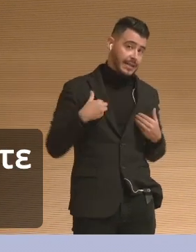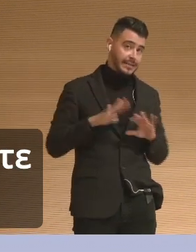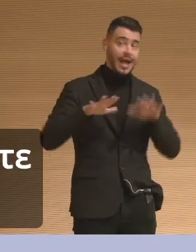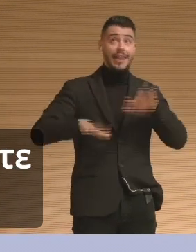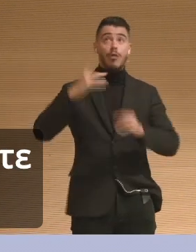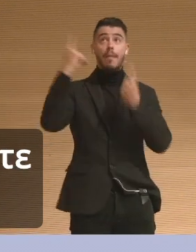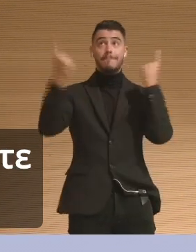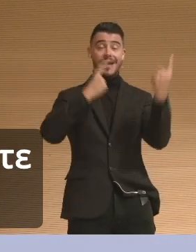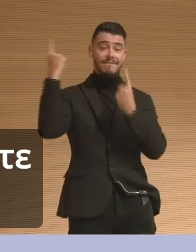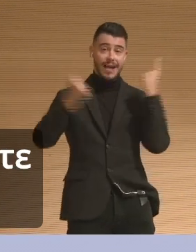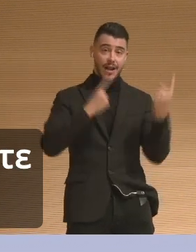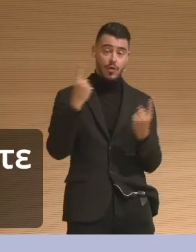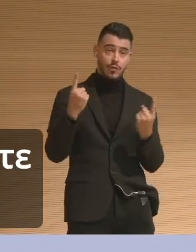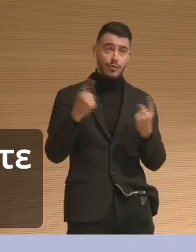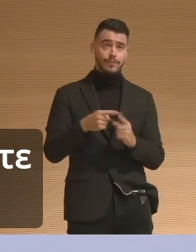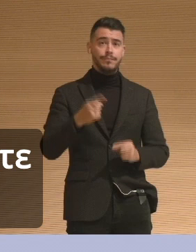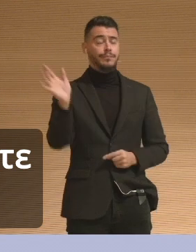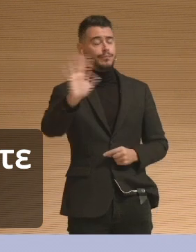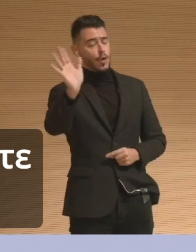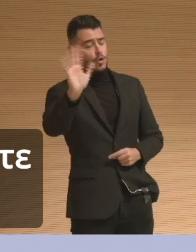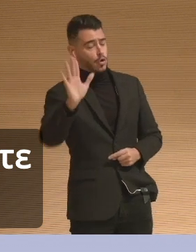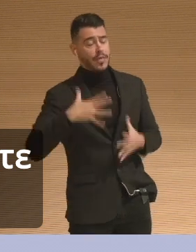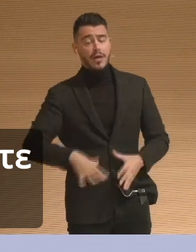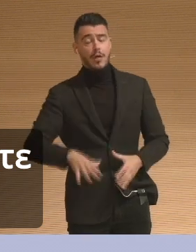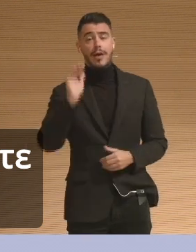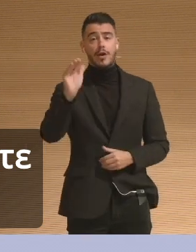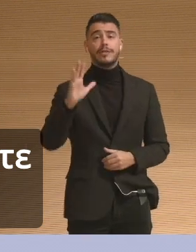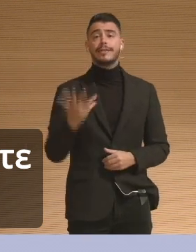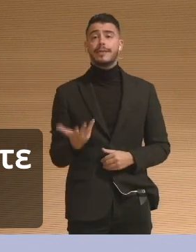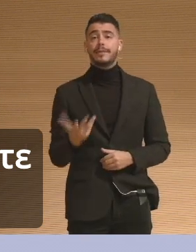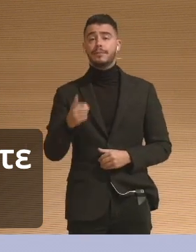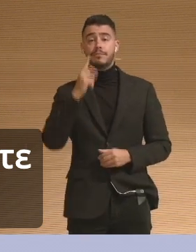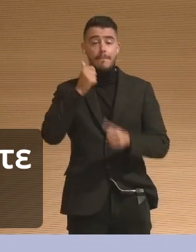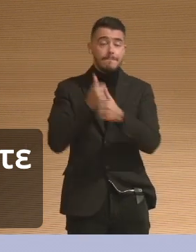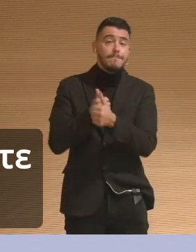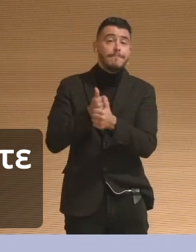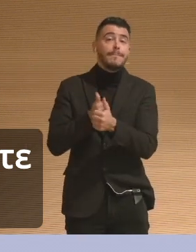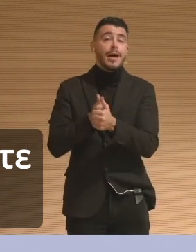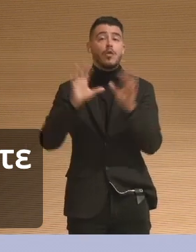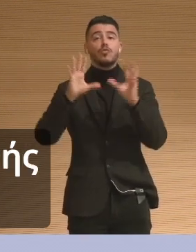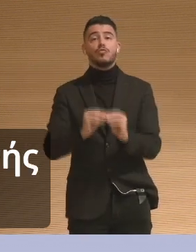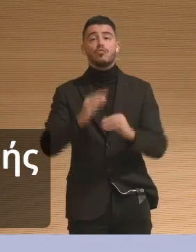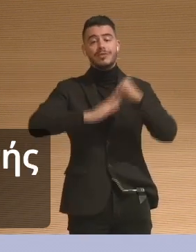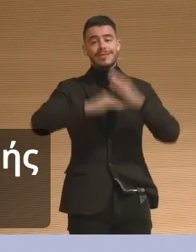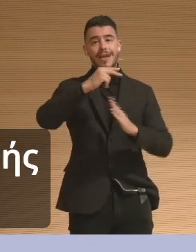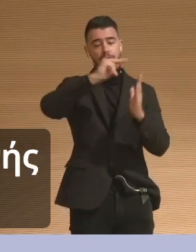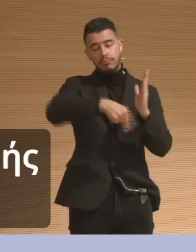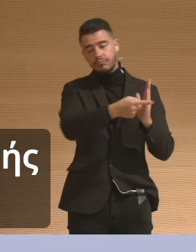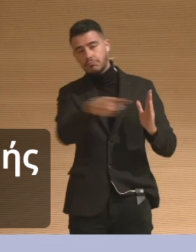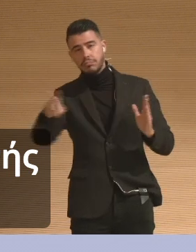Or? No, my question was if you have a way to monitor during the time of the evaluation, of the